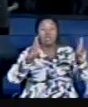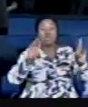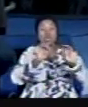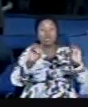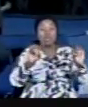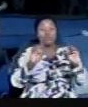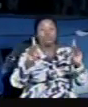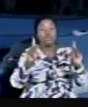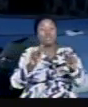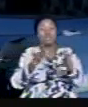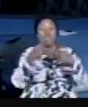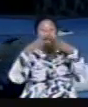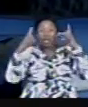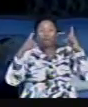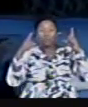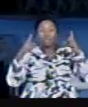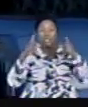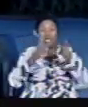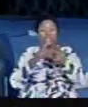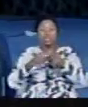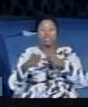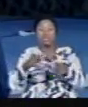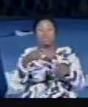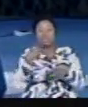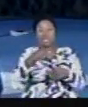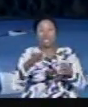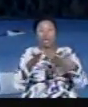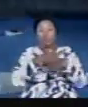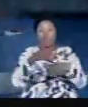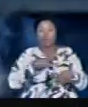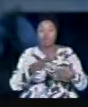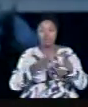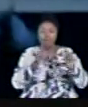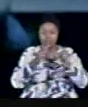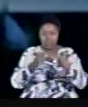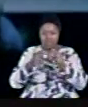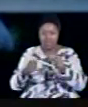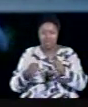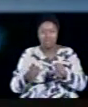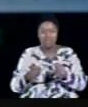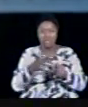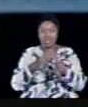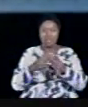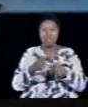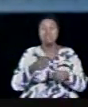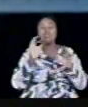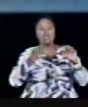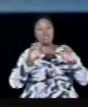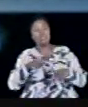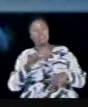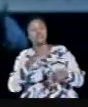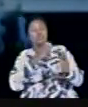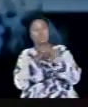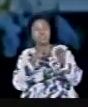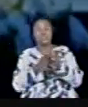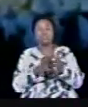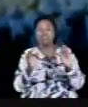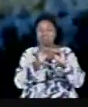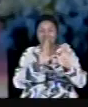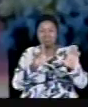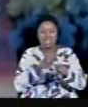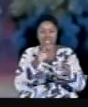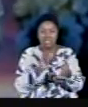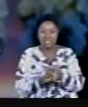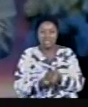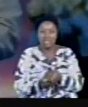and faster and faster. And then now you've got nothing like that. All these things that people, why would we do